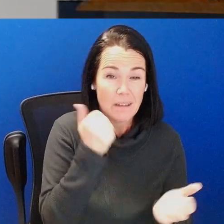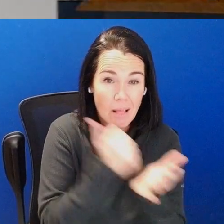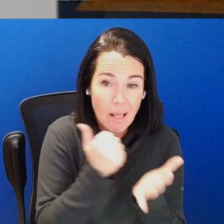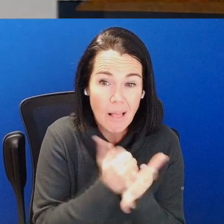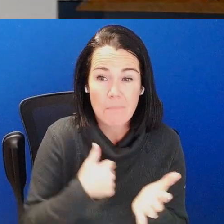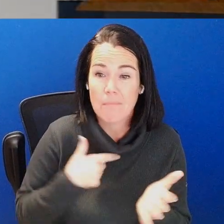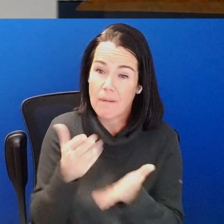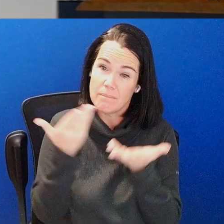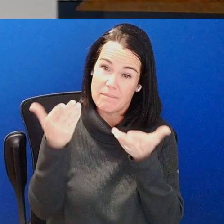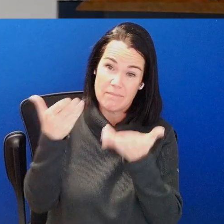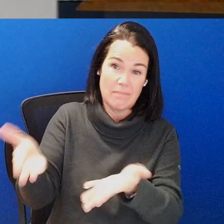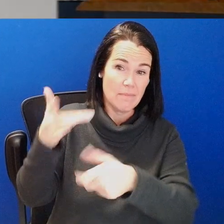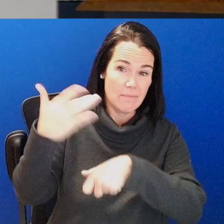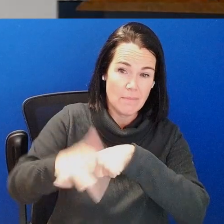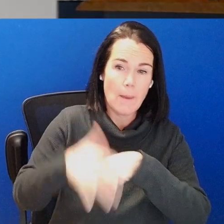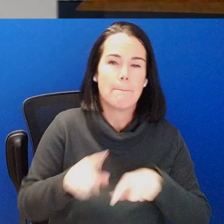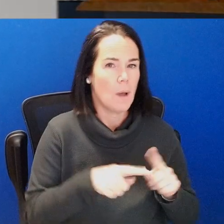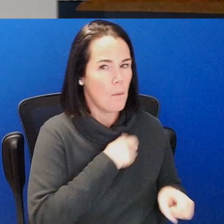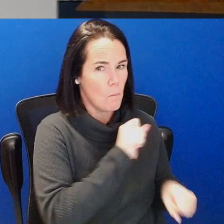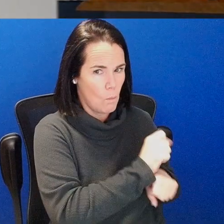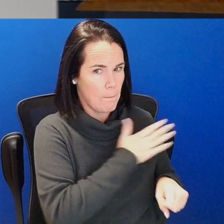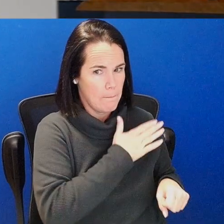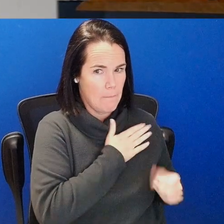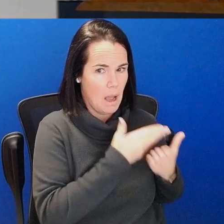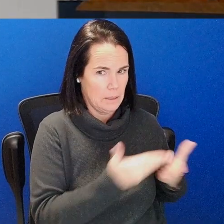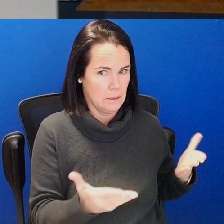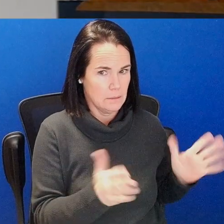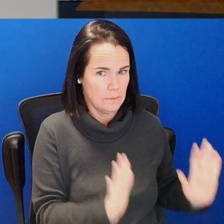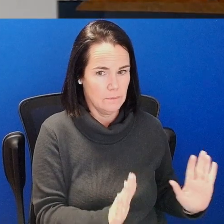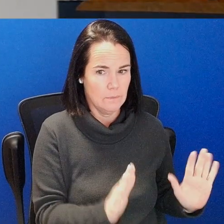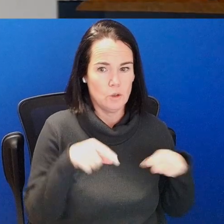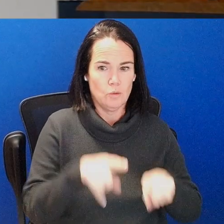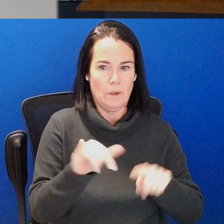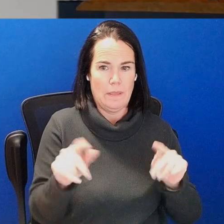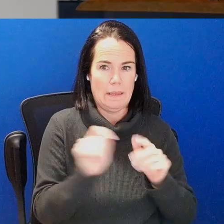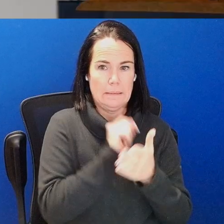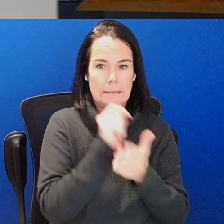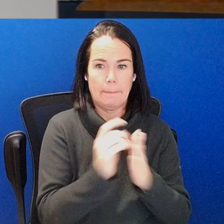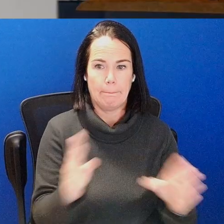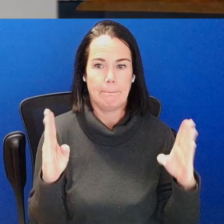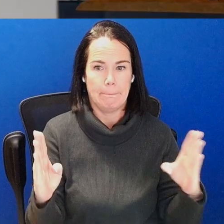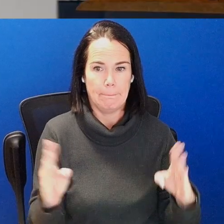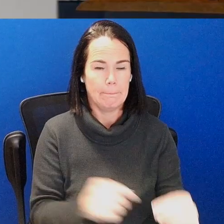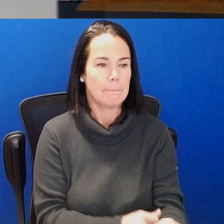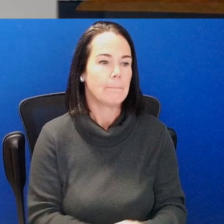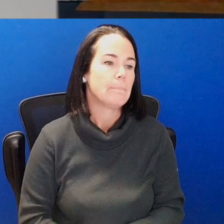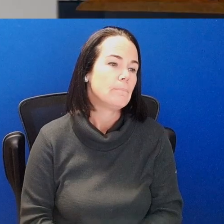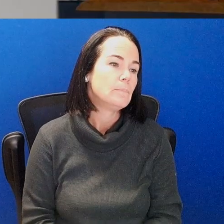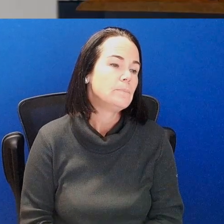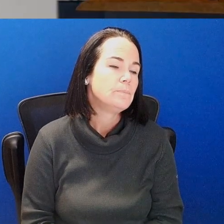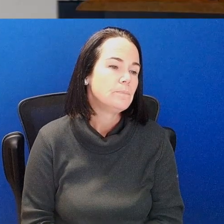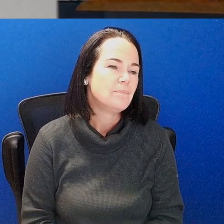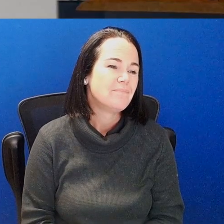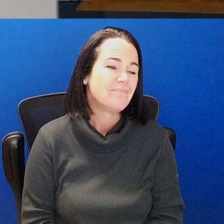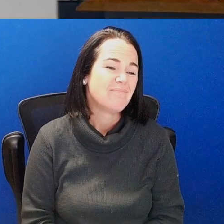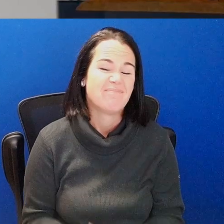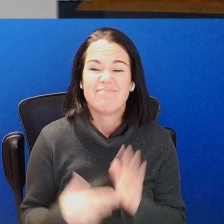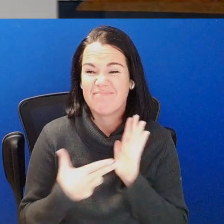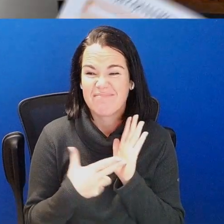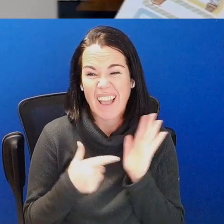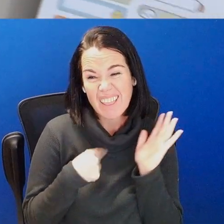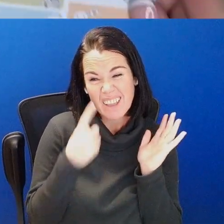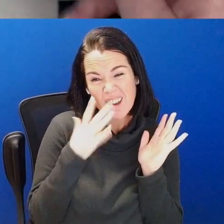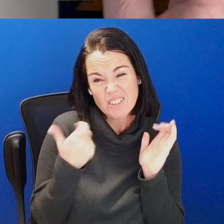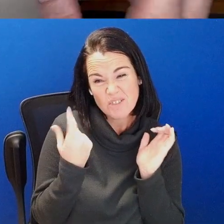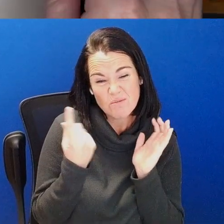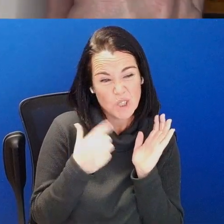they need help, I'm there. But I am working on my stuff as well. Let's see. I think I just